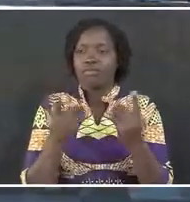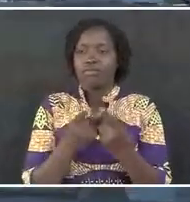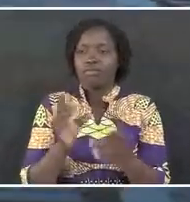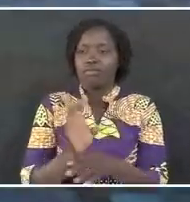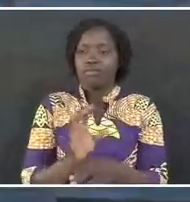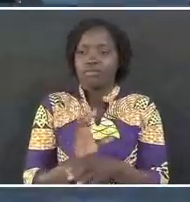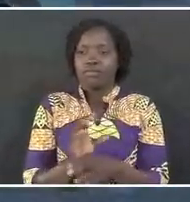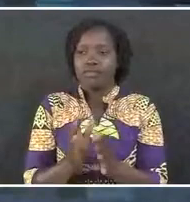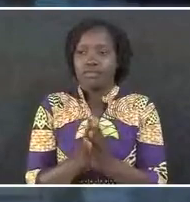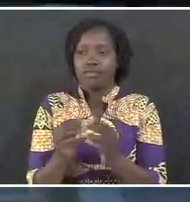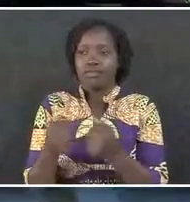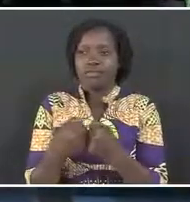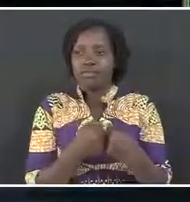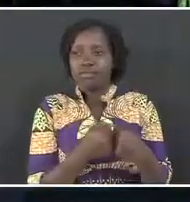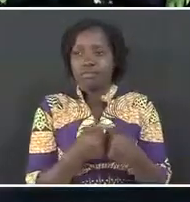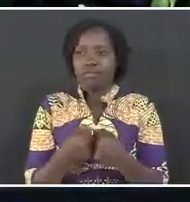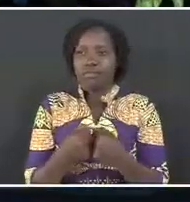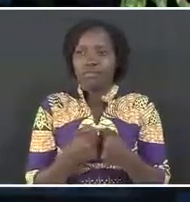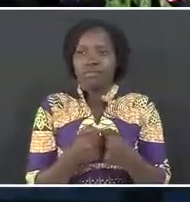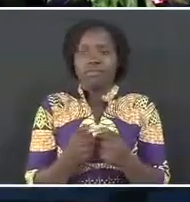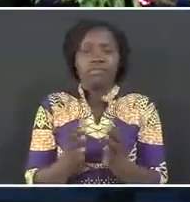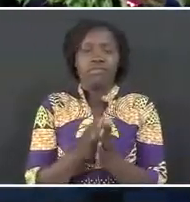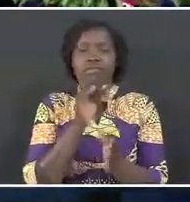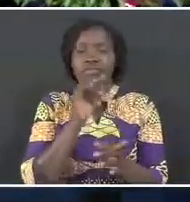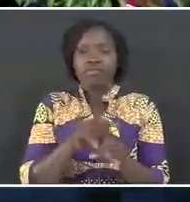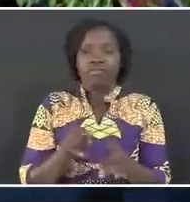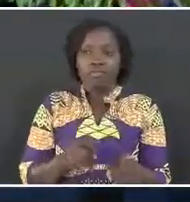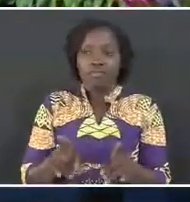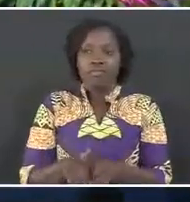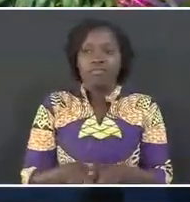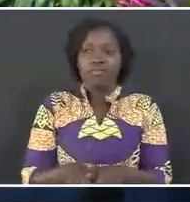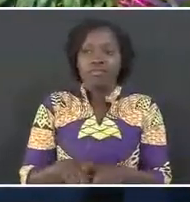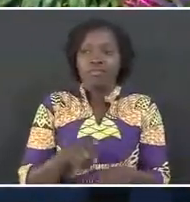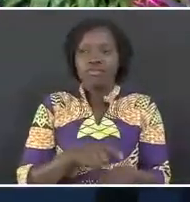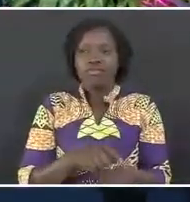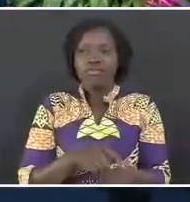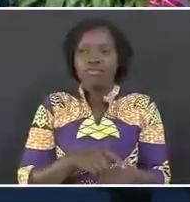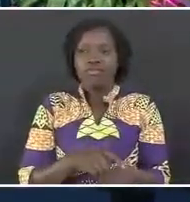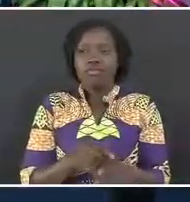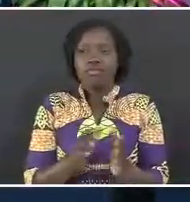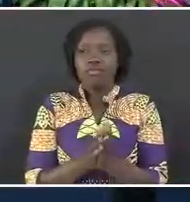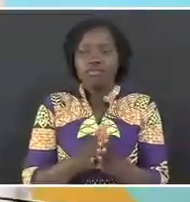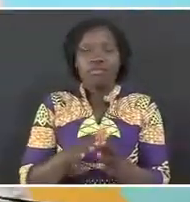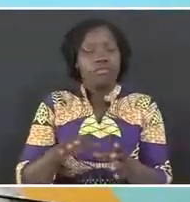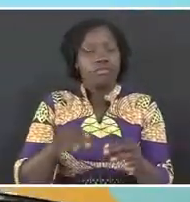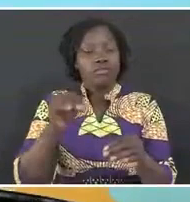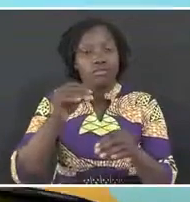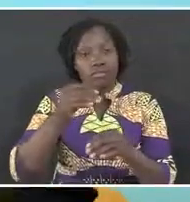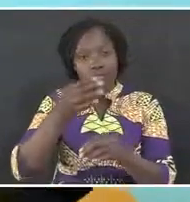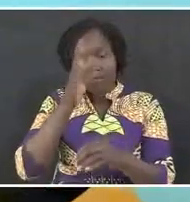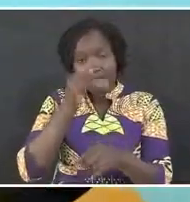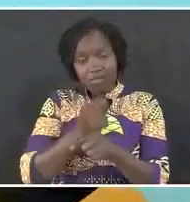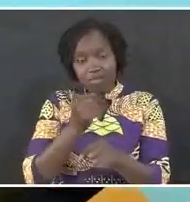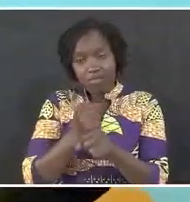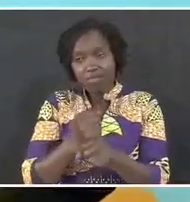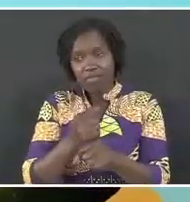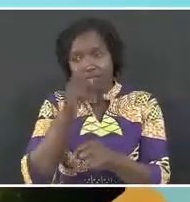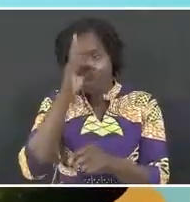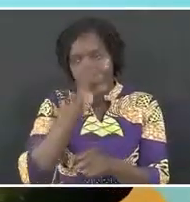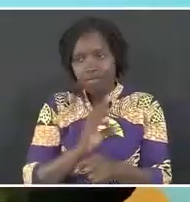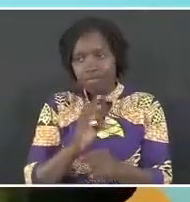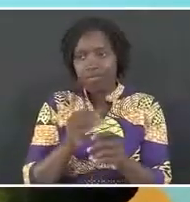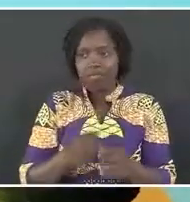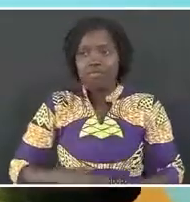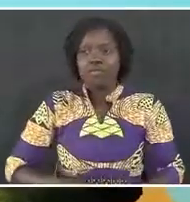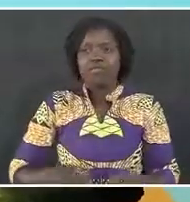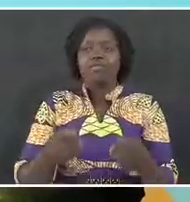church. I challenge you, brothers and sisters, that it is time we took God's work seriously. Let us